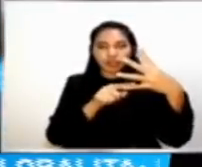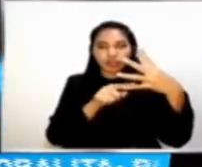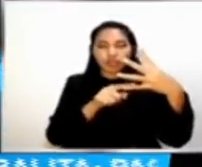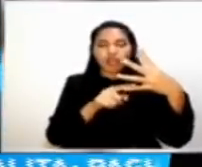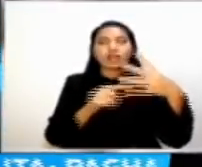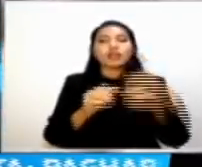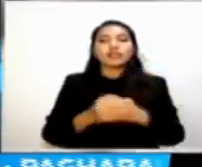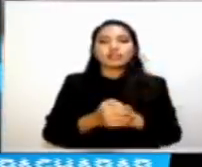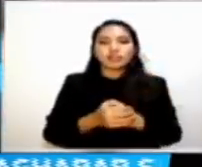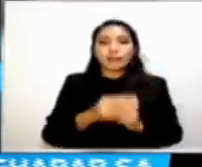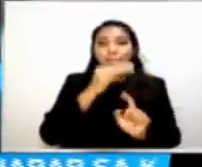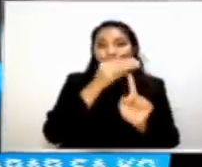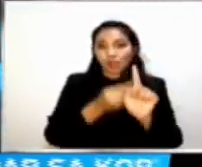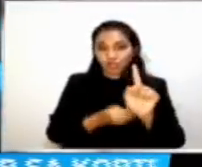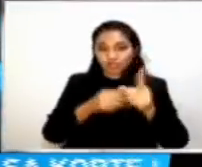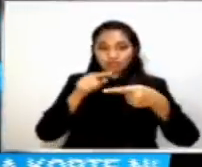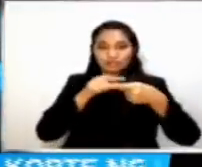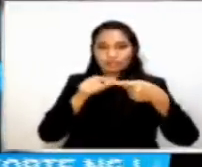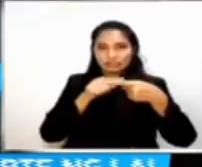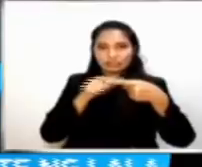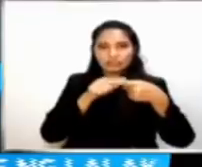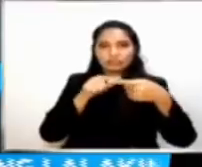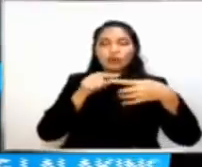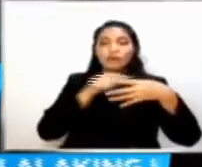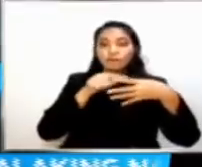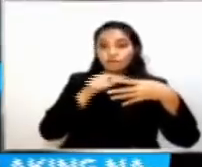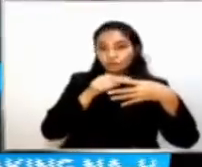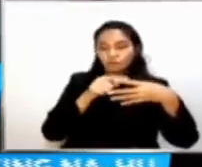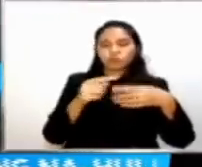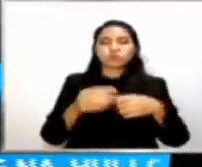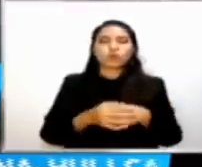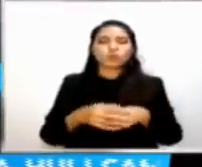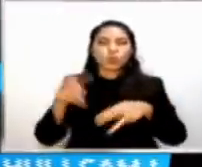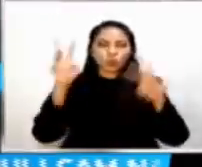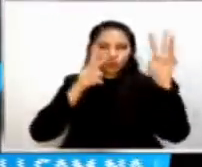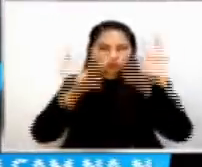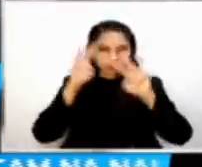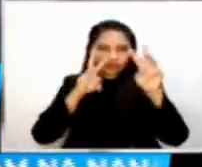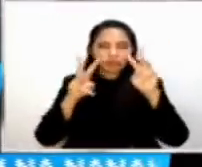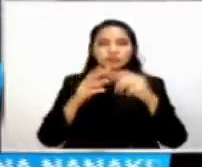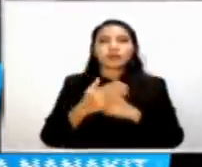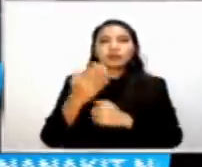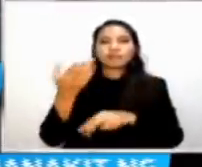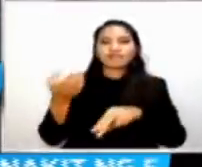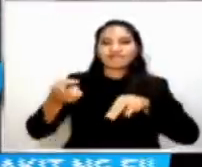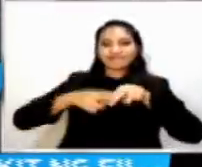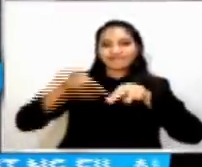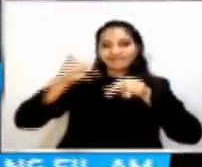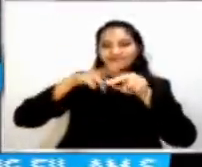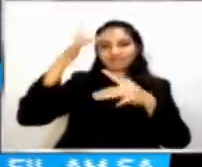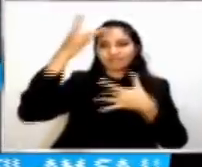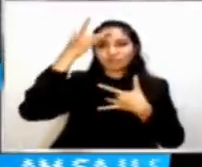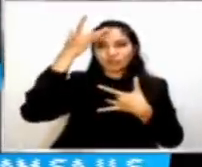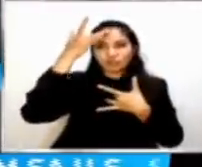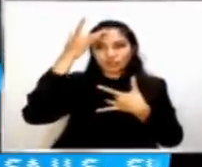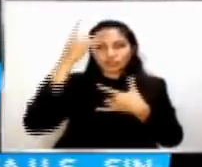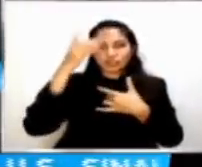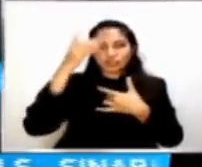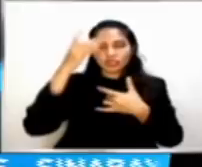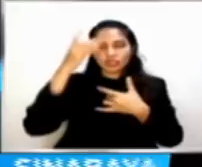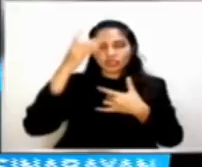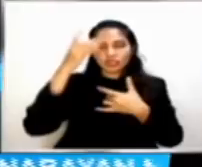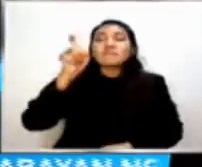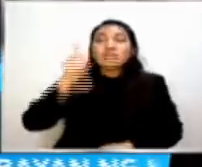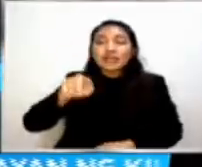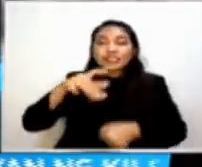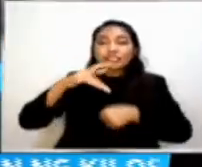week, considering the fact that the numbers were escalating. Sadly, had we done this earlier, yung second week